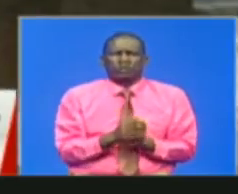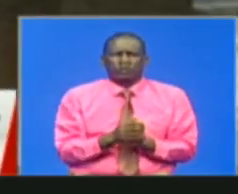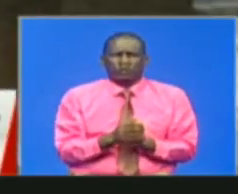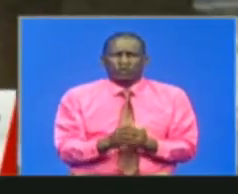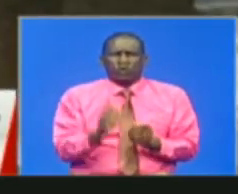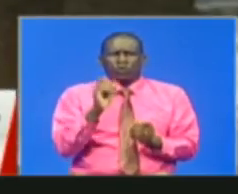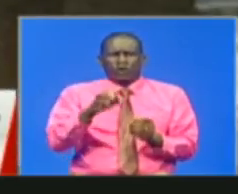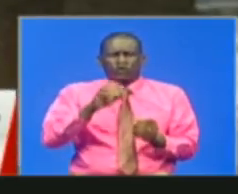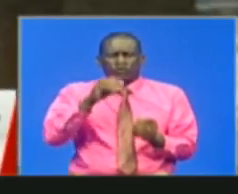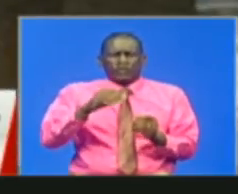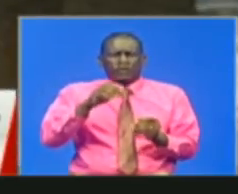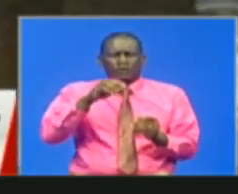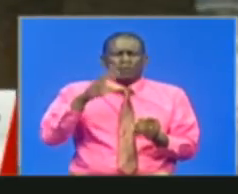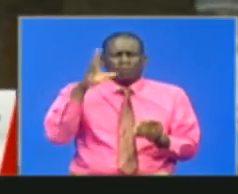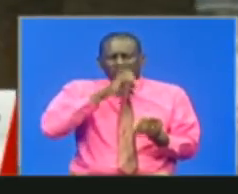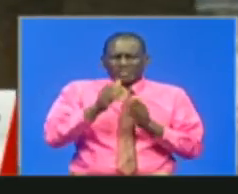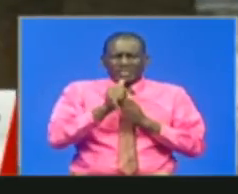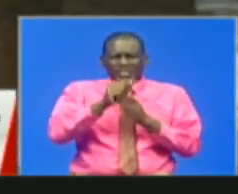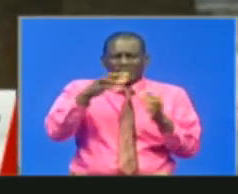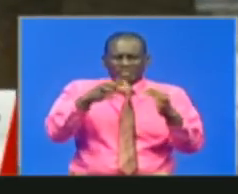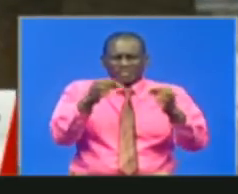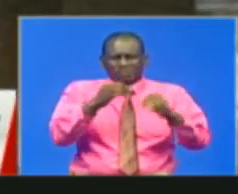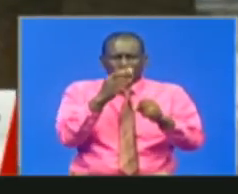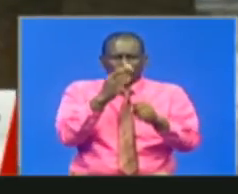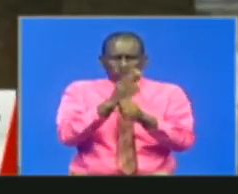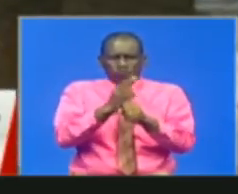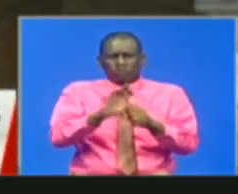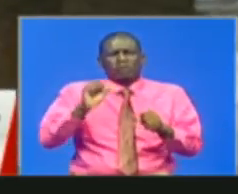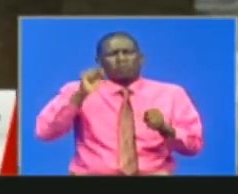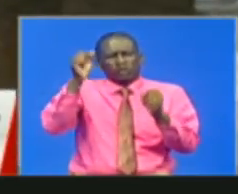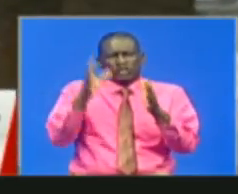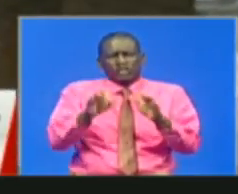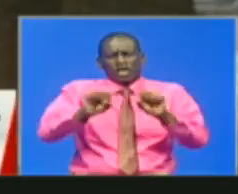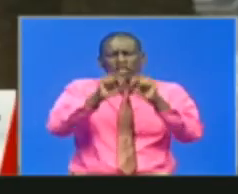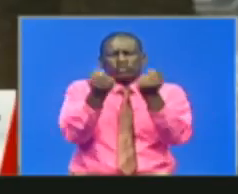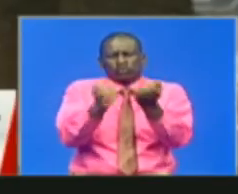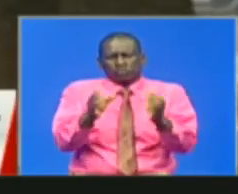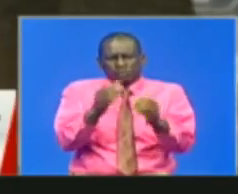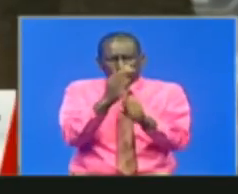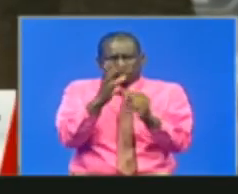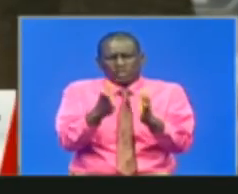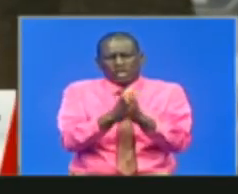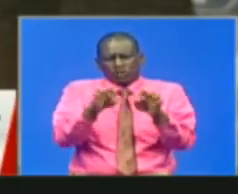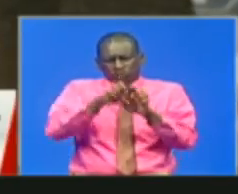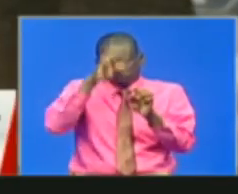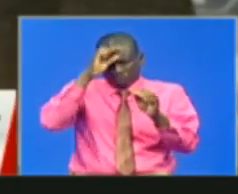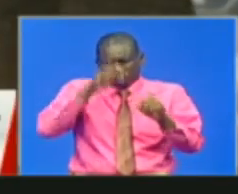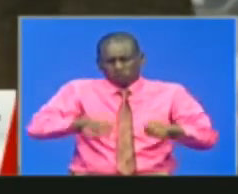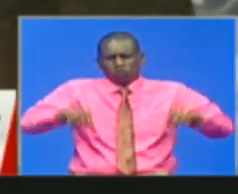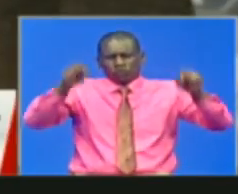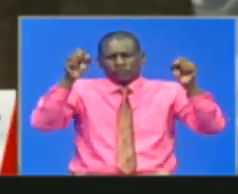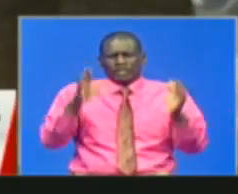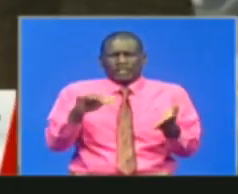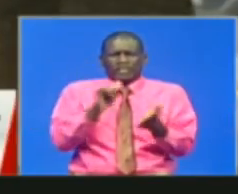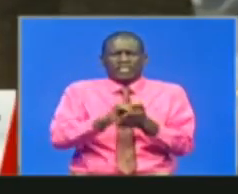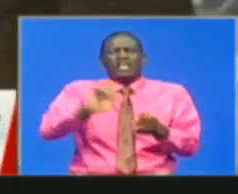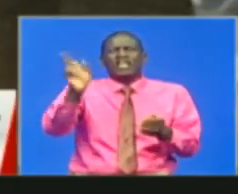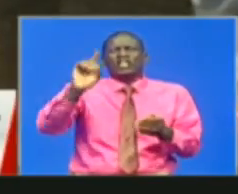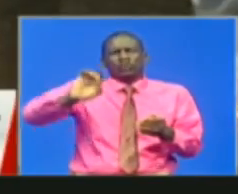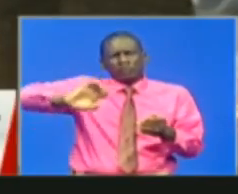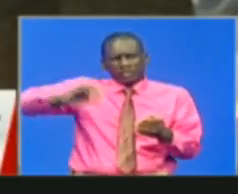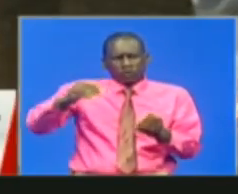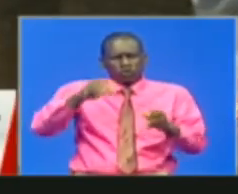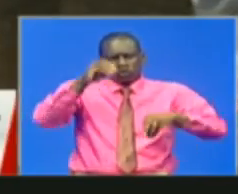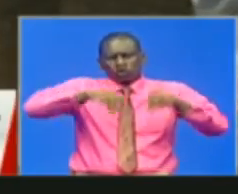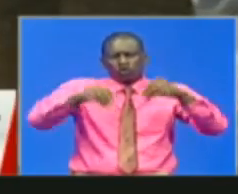One of the misleading statements commonly used by politicians, social media users and even government officials is that Nairobi City contributes